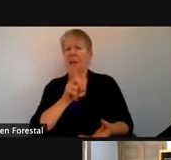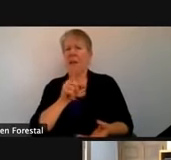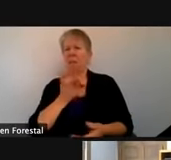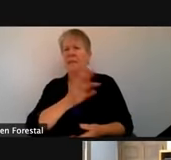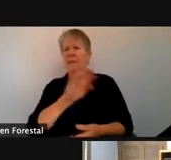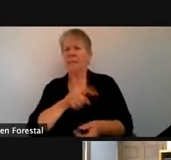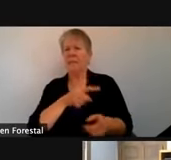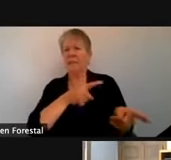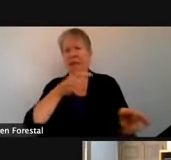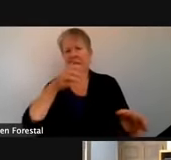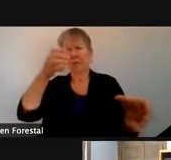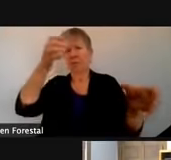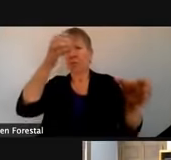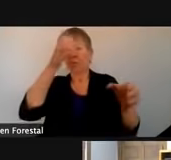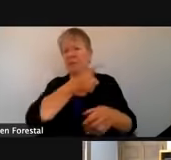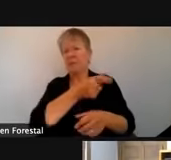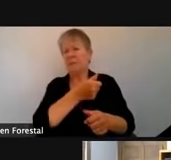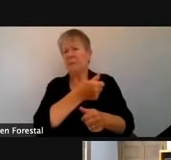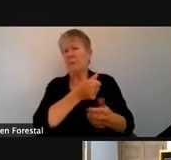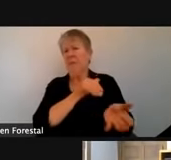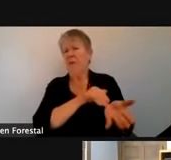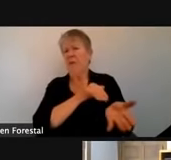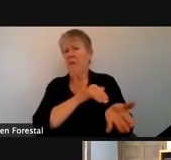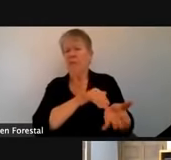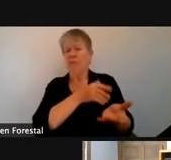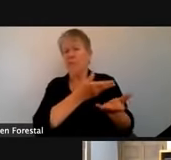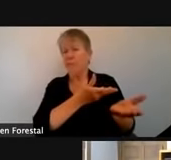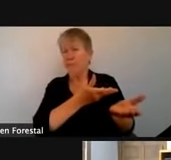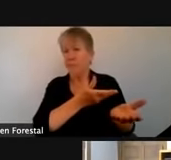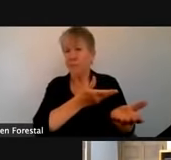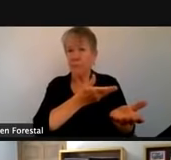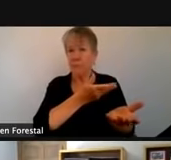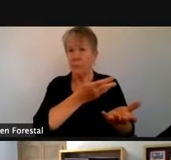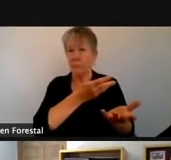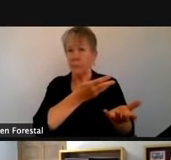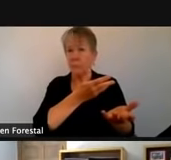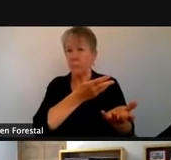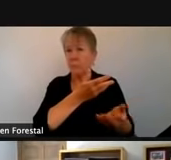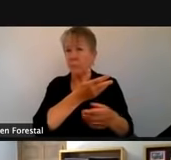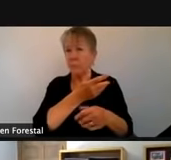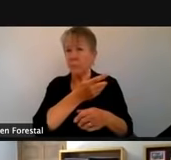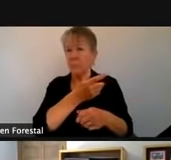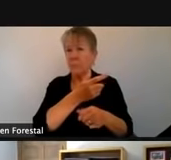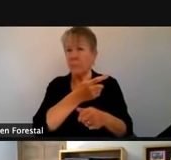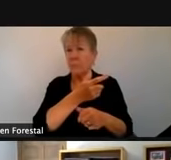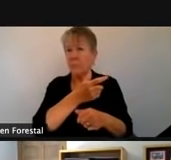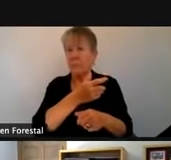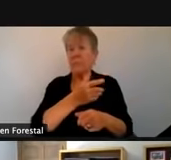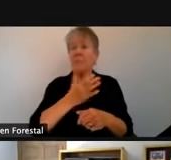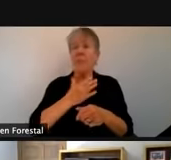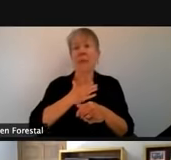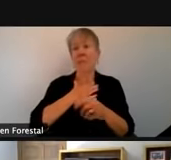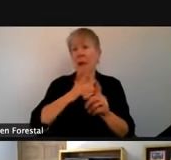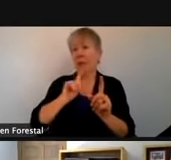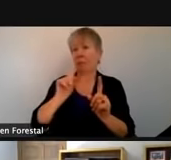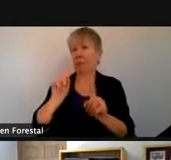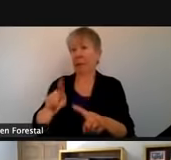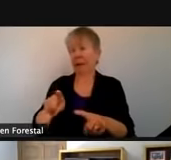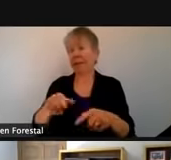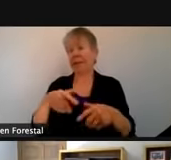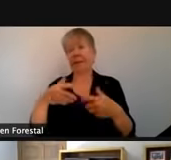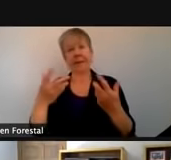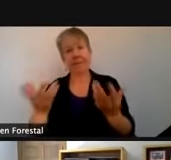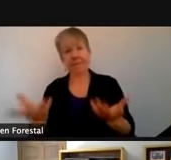here that carries more weight than I. So a big X factor, Kevin, are